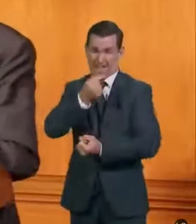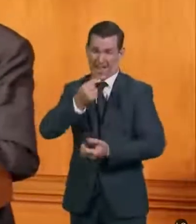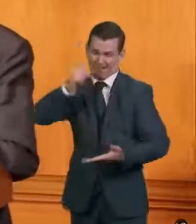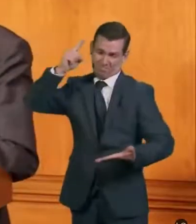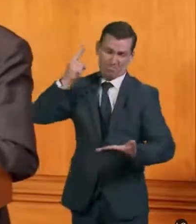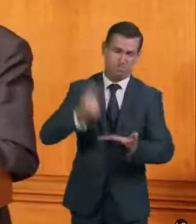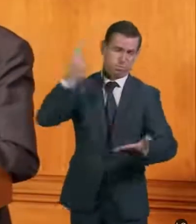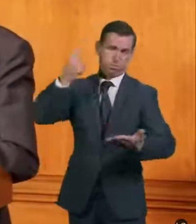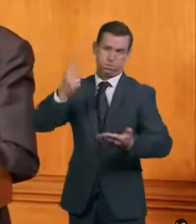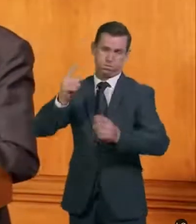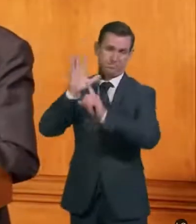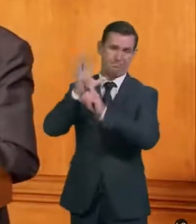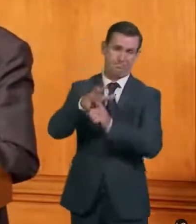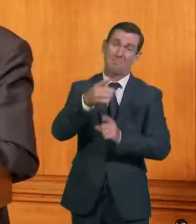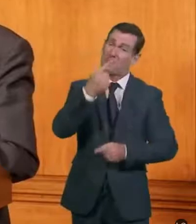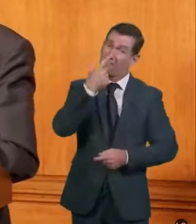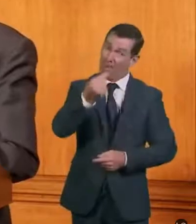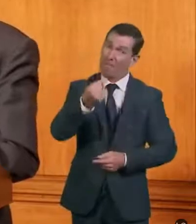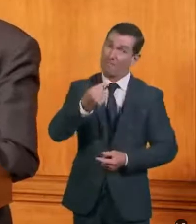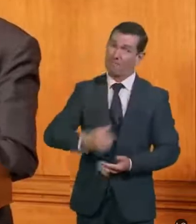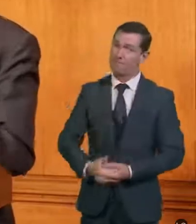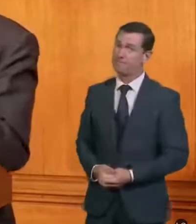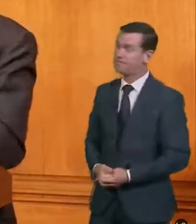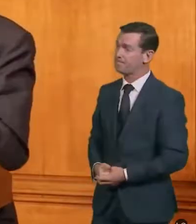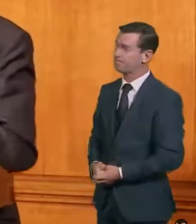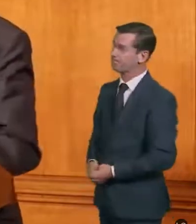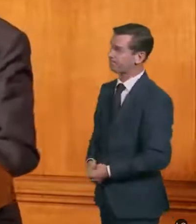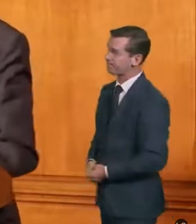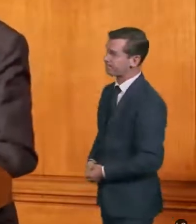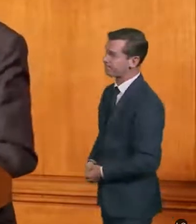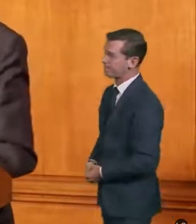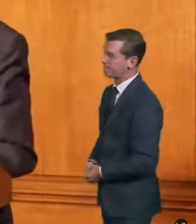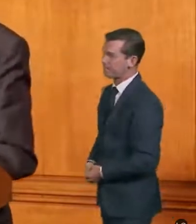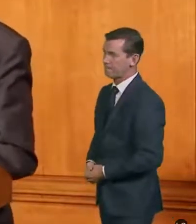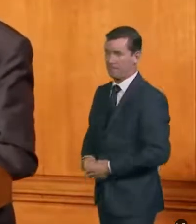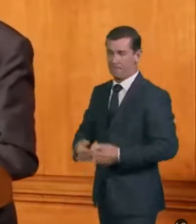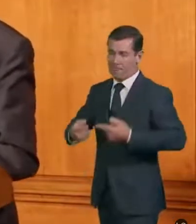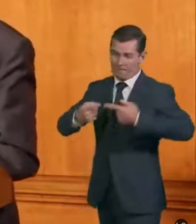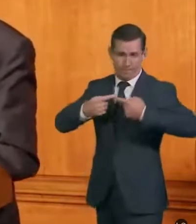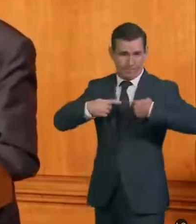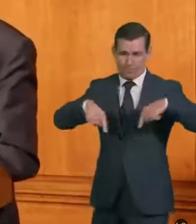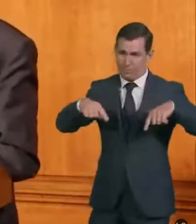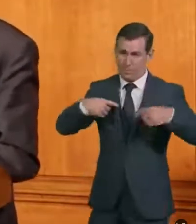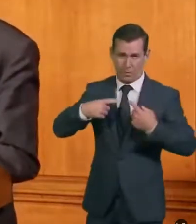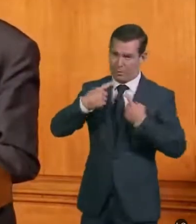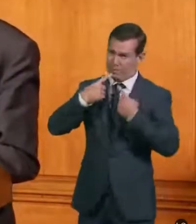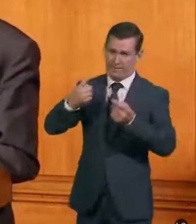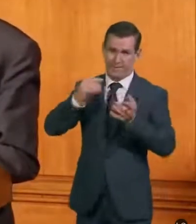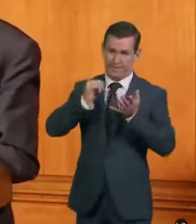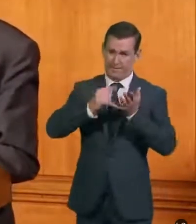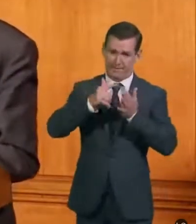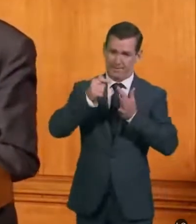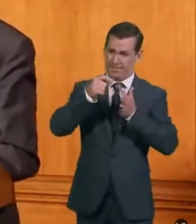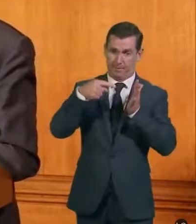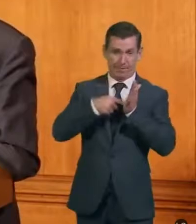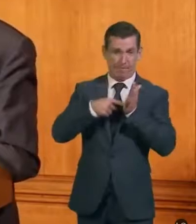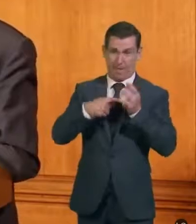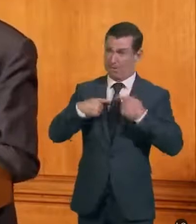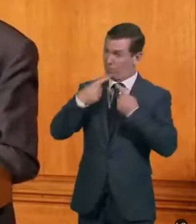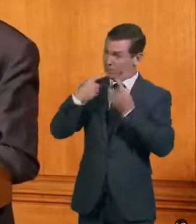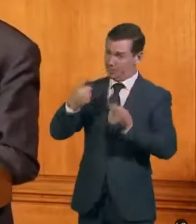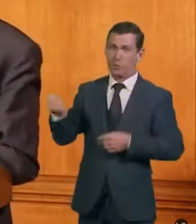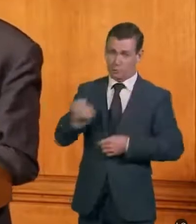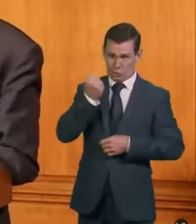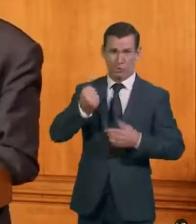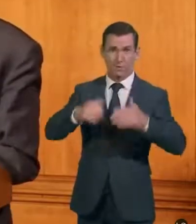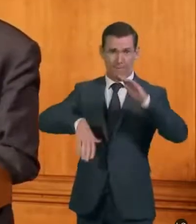We recommended in September about taking a circuit break, and the idea there was that actually a 2-week interruption